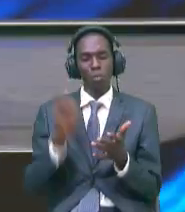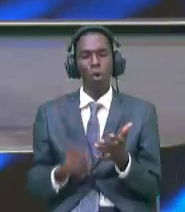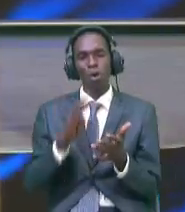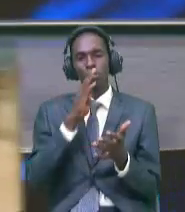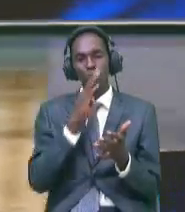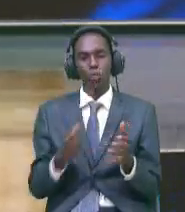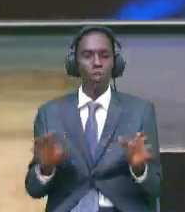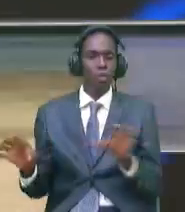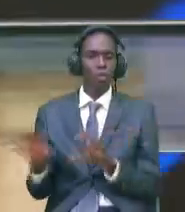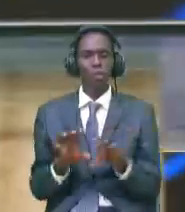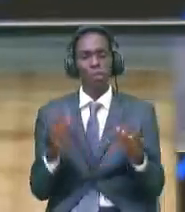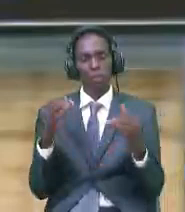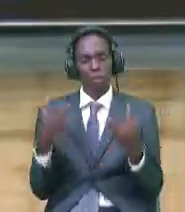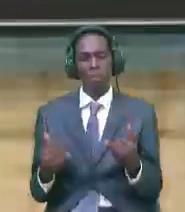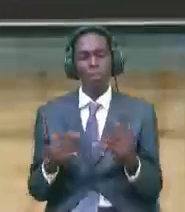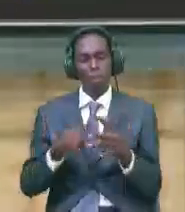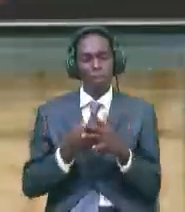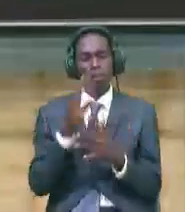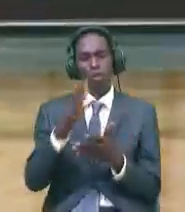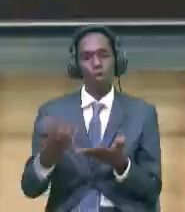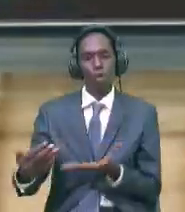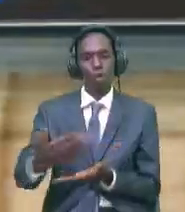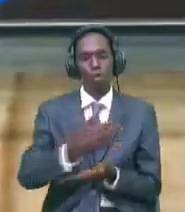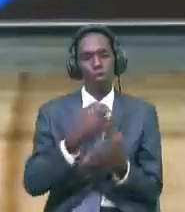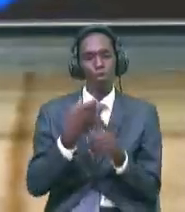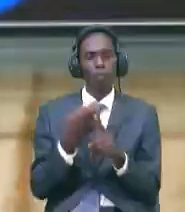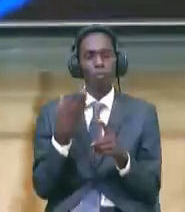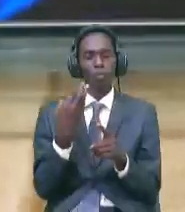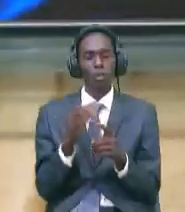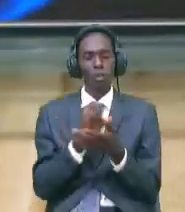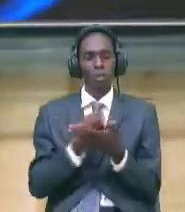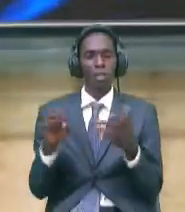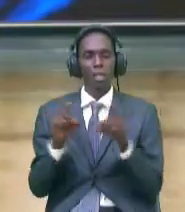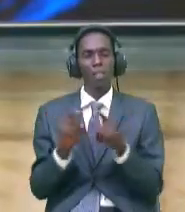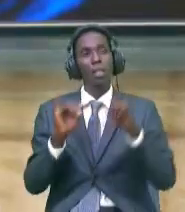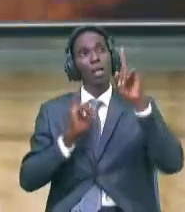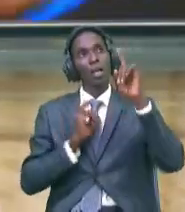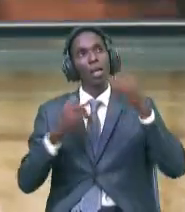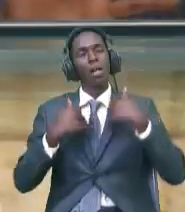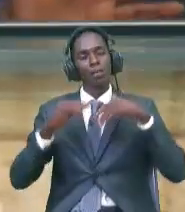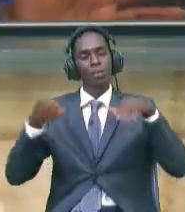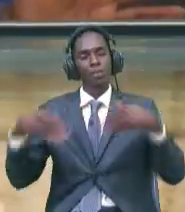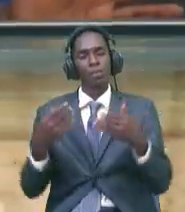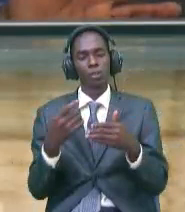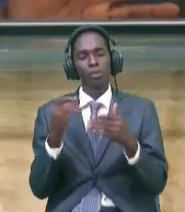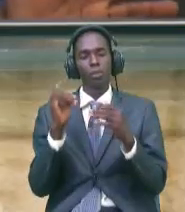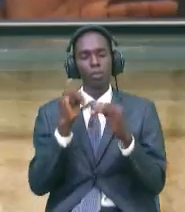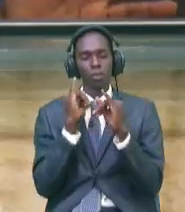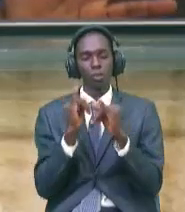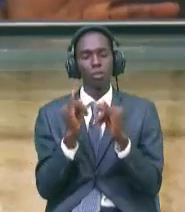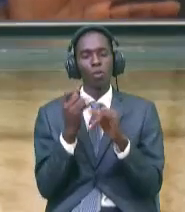the collection for the saints, as I have given order to the churches of